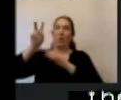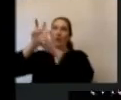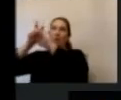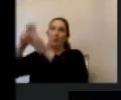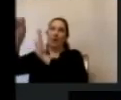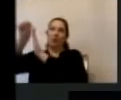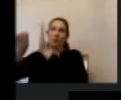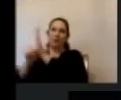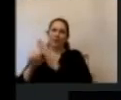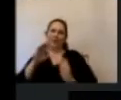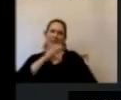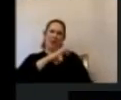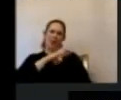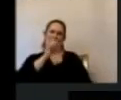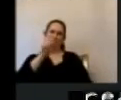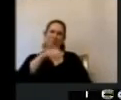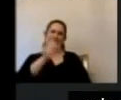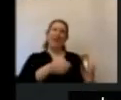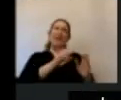Elizabeth has a question.